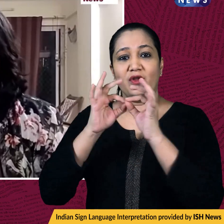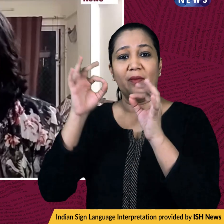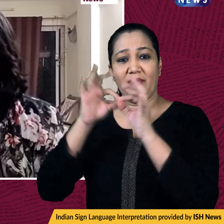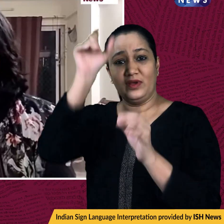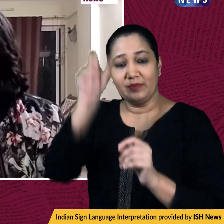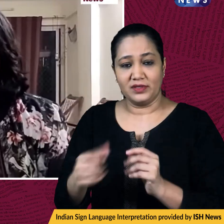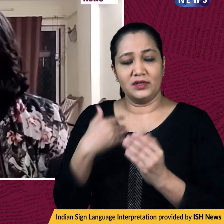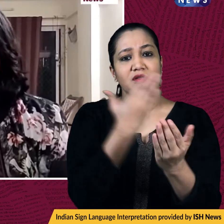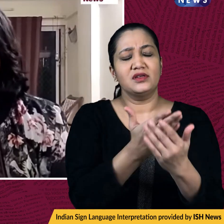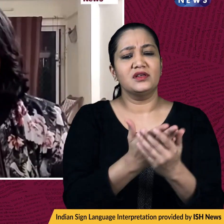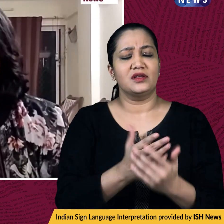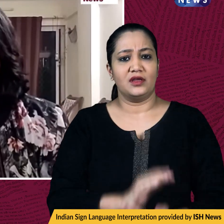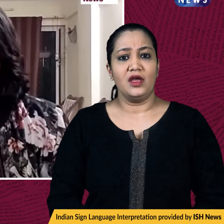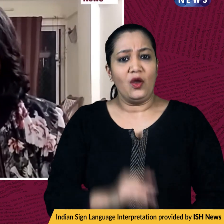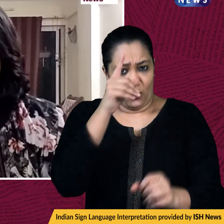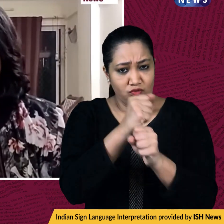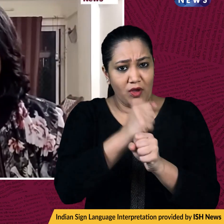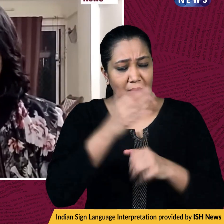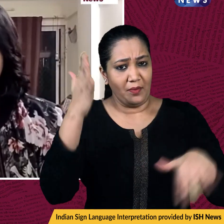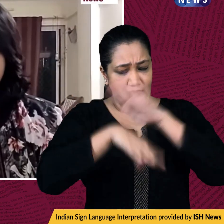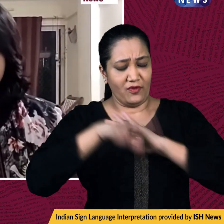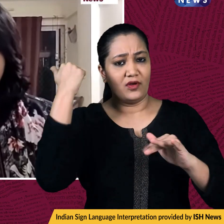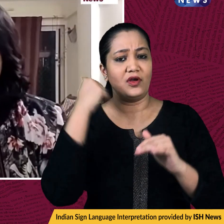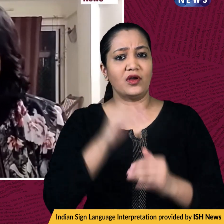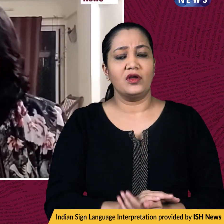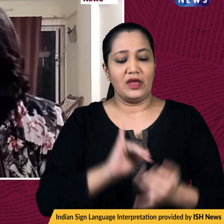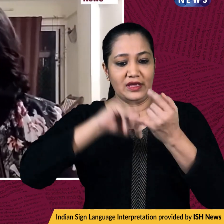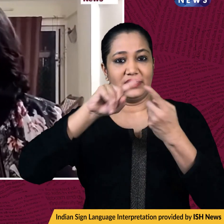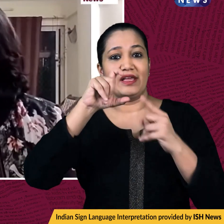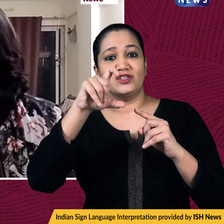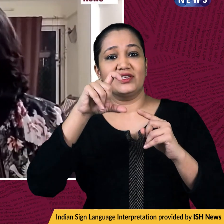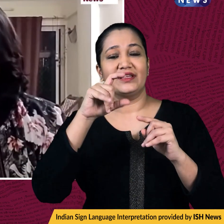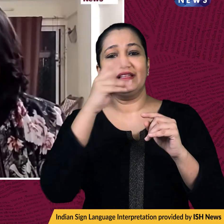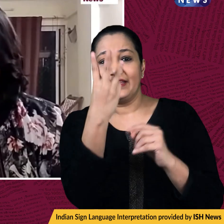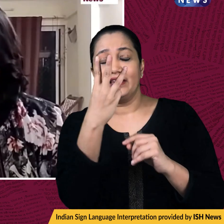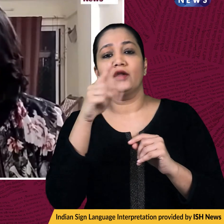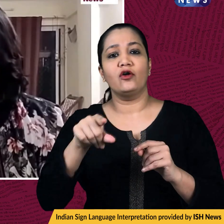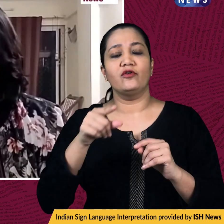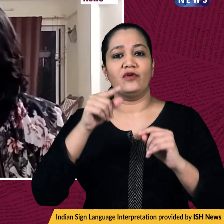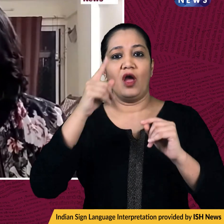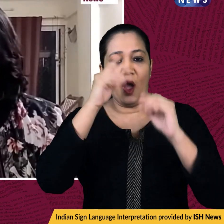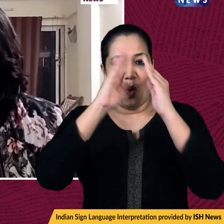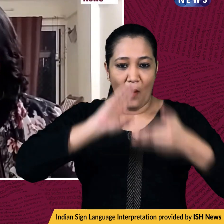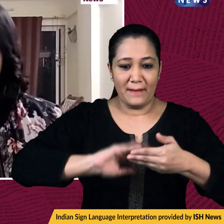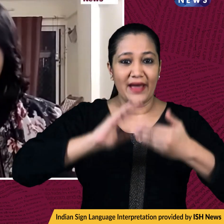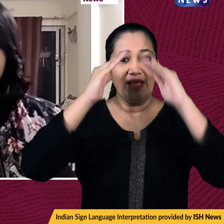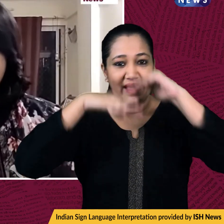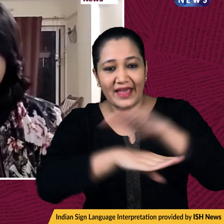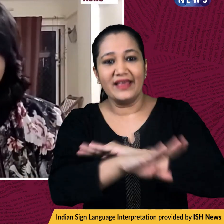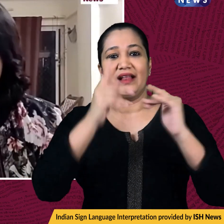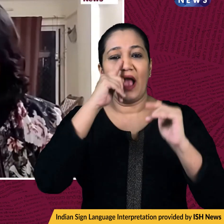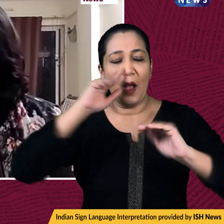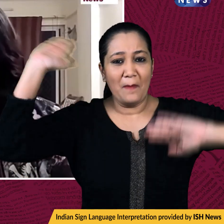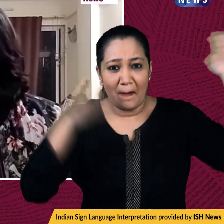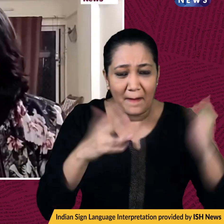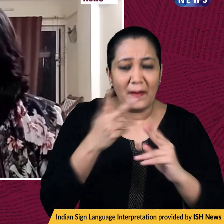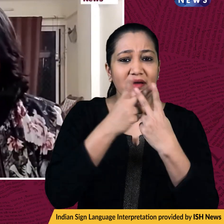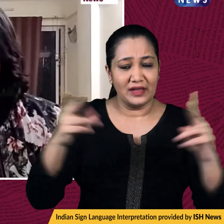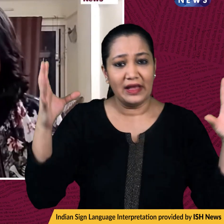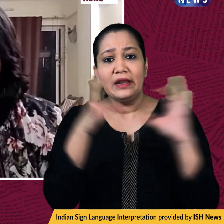He sought to know if the government had taken note of Section 3 of the Domestic Violence Act on the definition of domestic